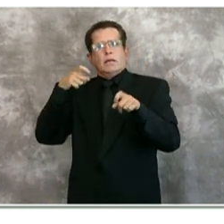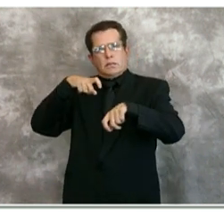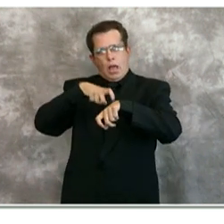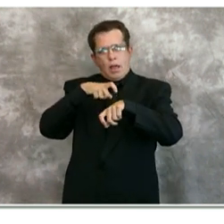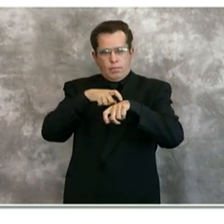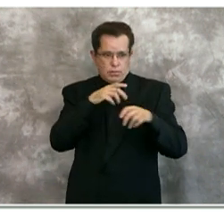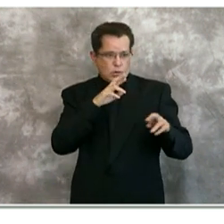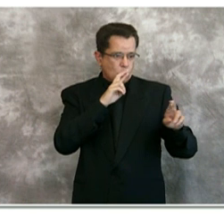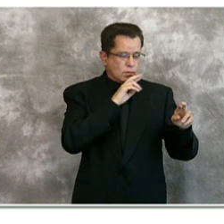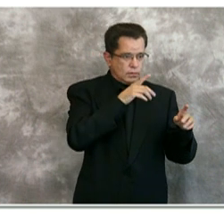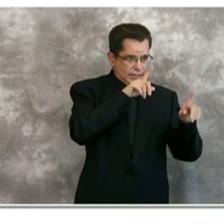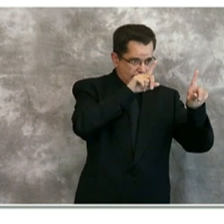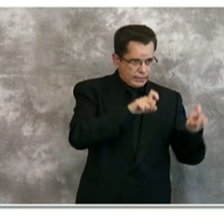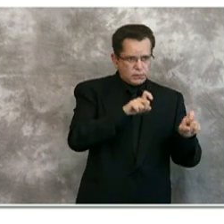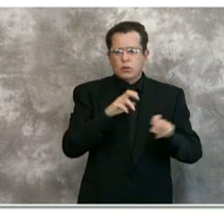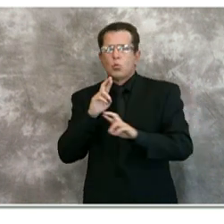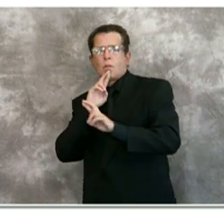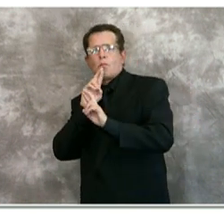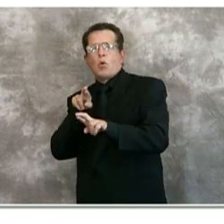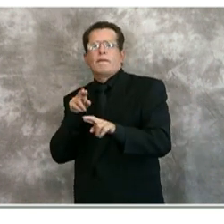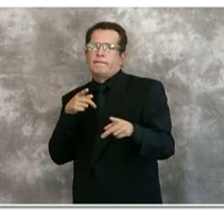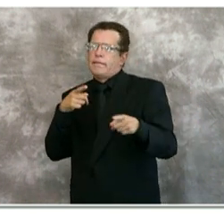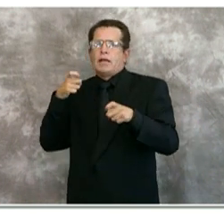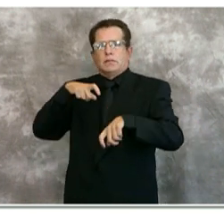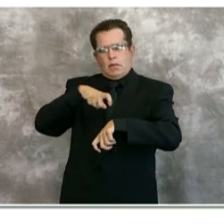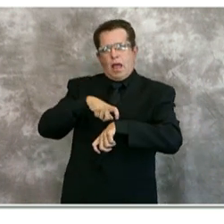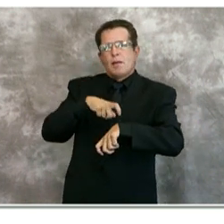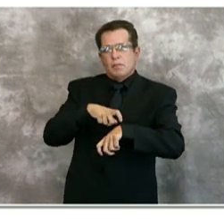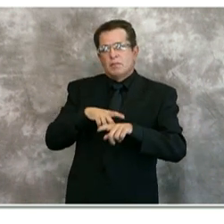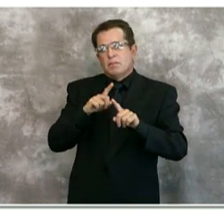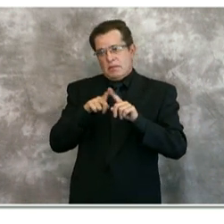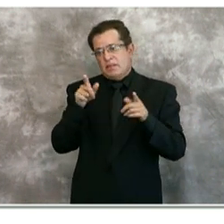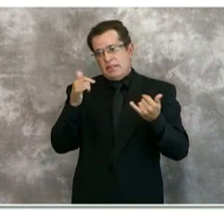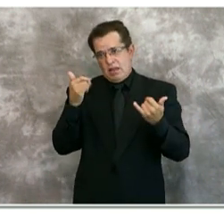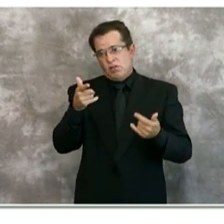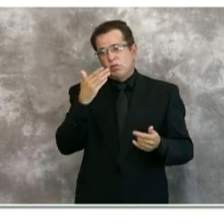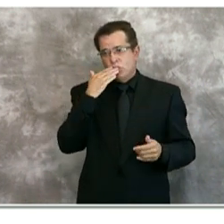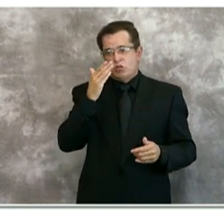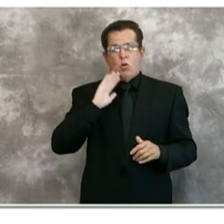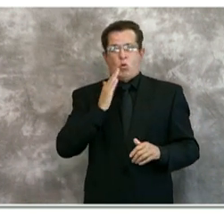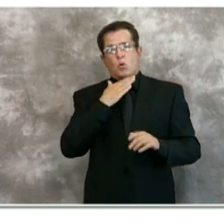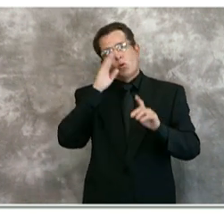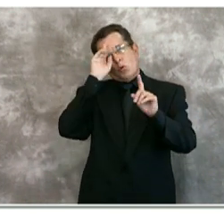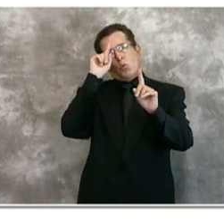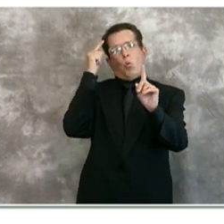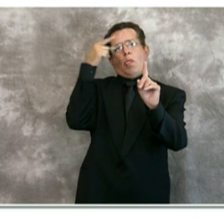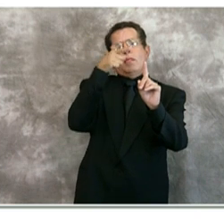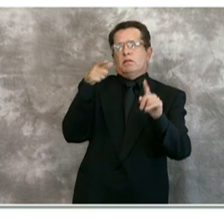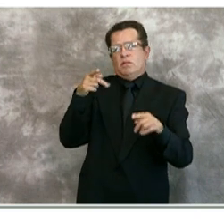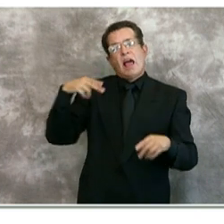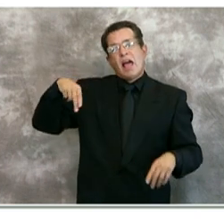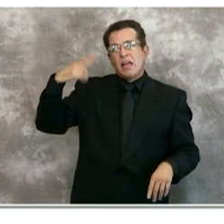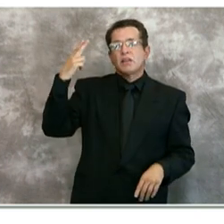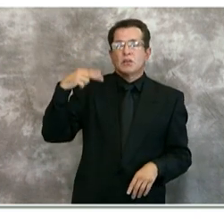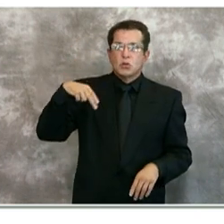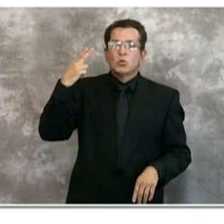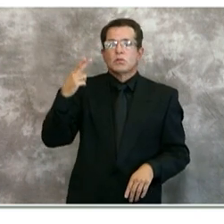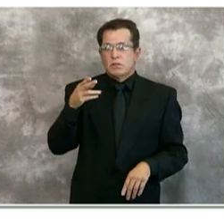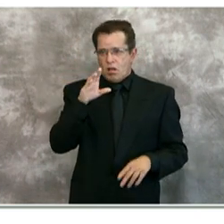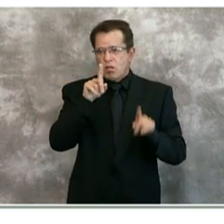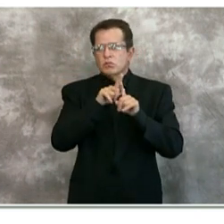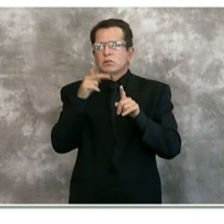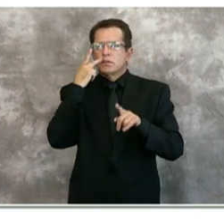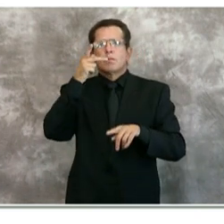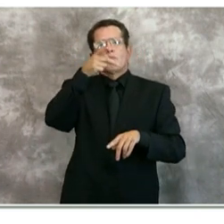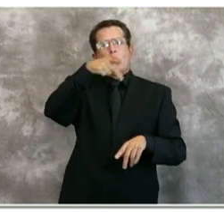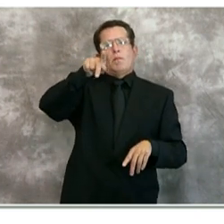that we can increase our turnaround speed of testing, but we continue to be in excess of our stated goal for where we need to be. And again, in the purple line there, you can